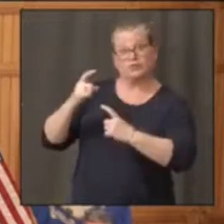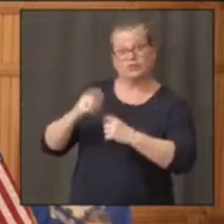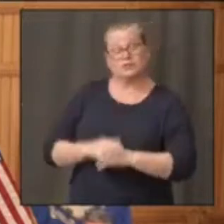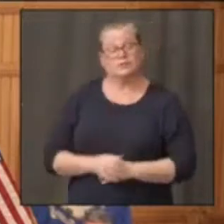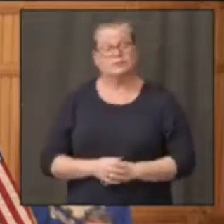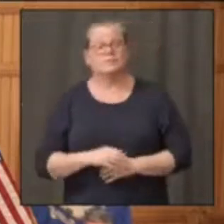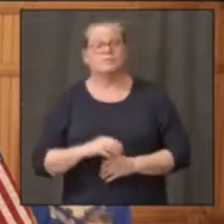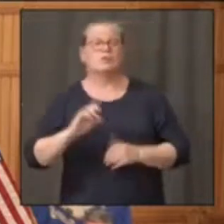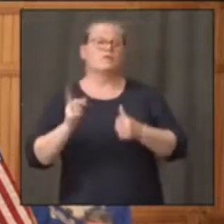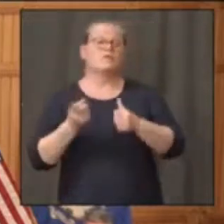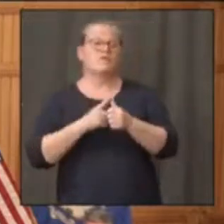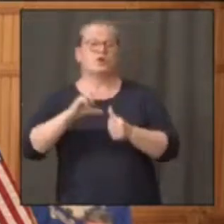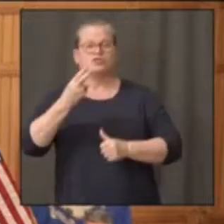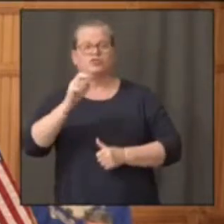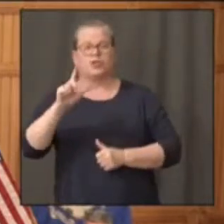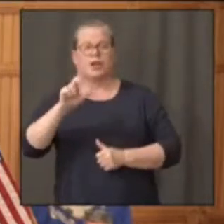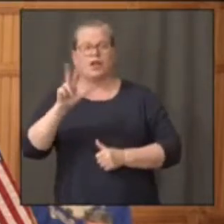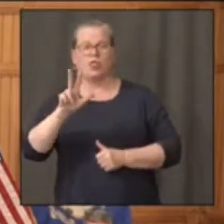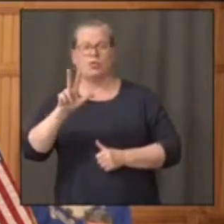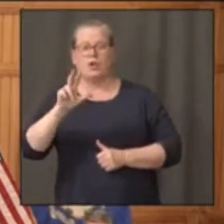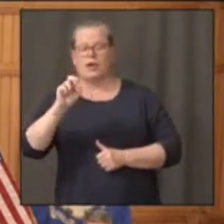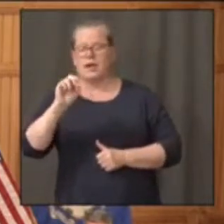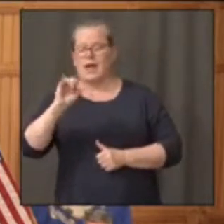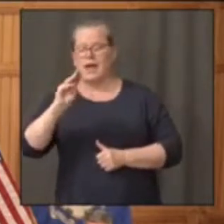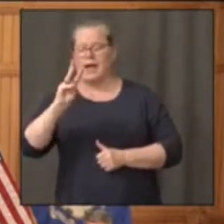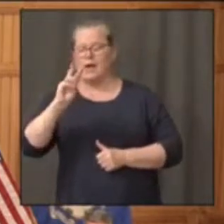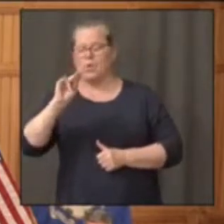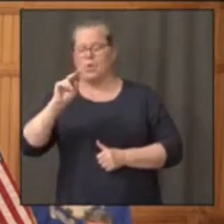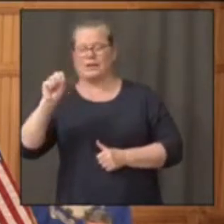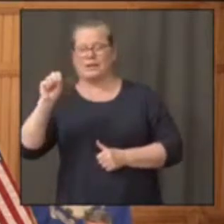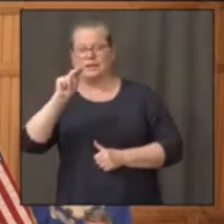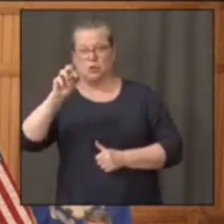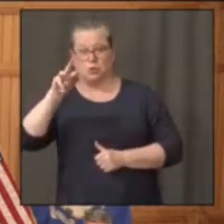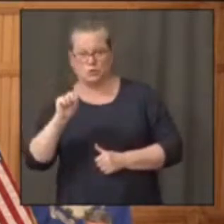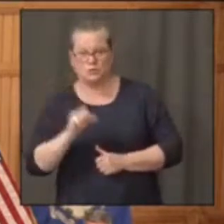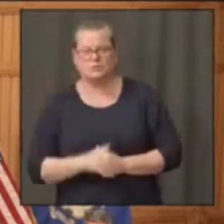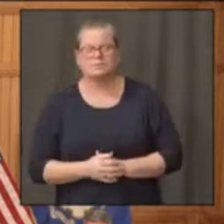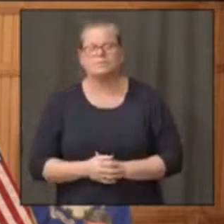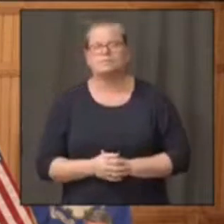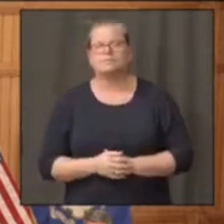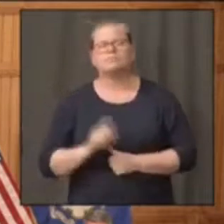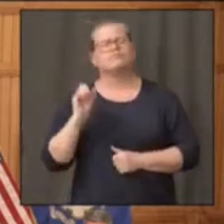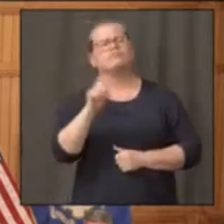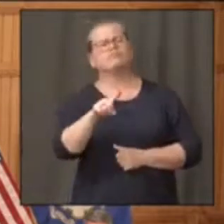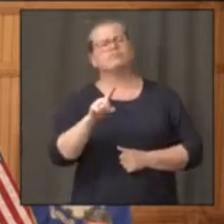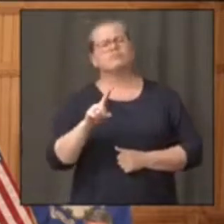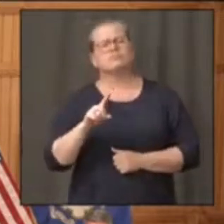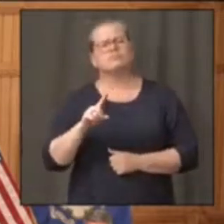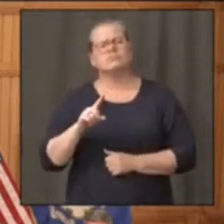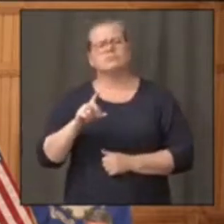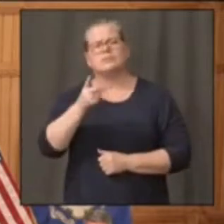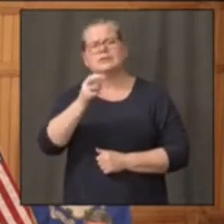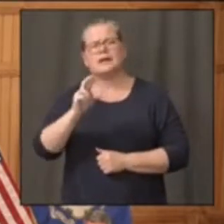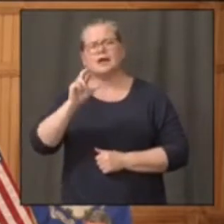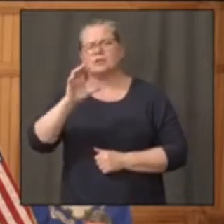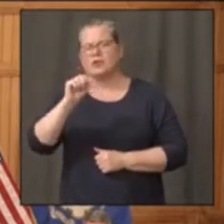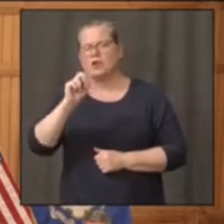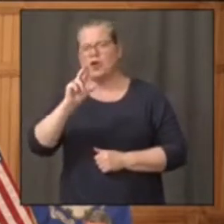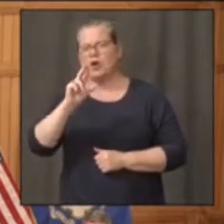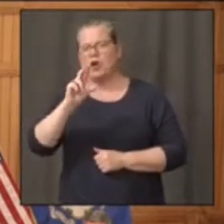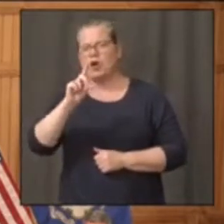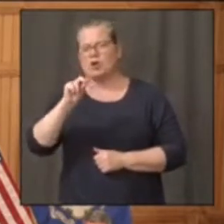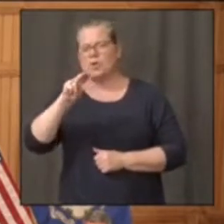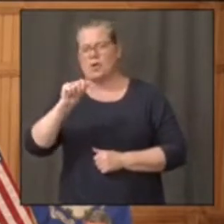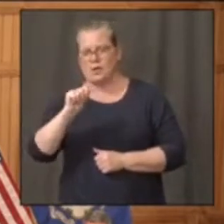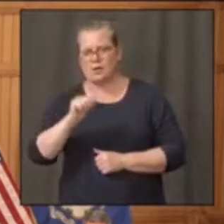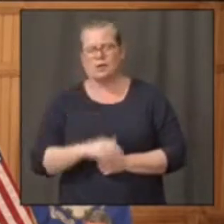Yes, this question is for Dr. Cardona, since we do have you here. We keep hearing from teachers who are scared to return to classrooms, and